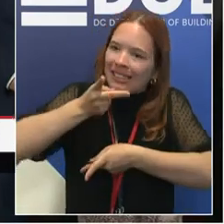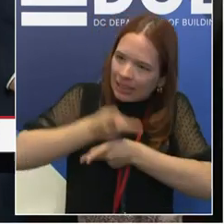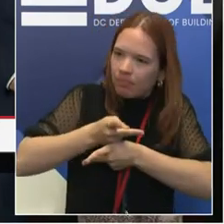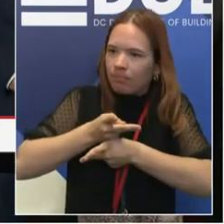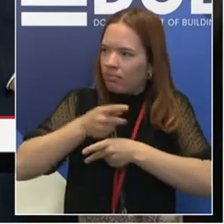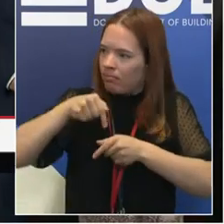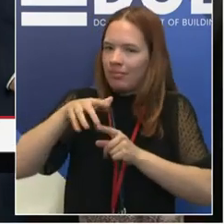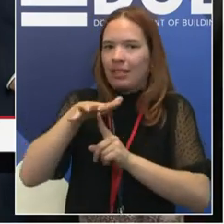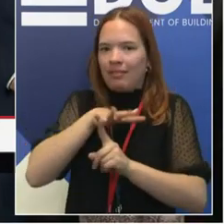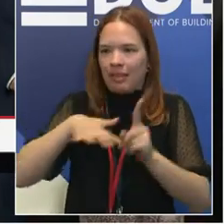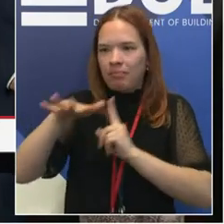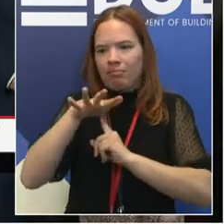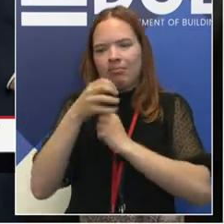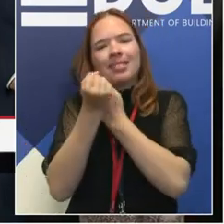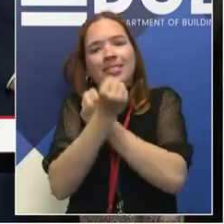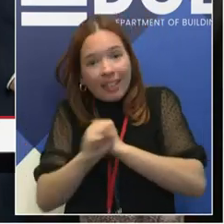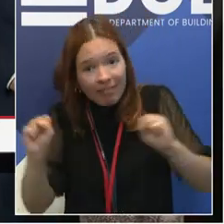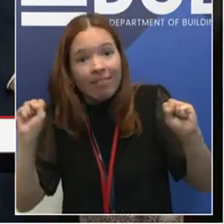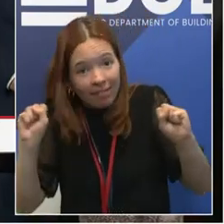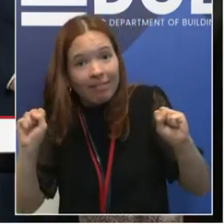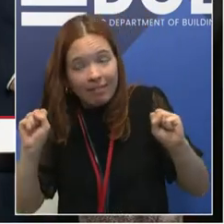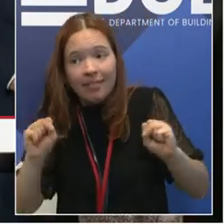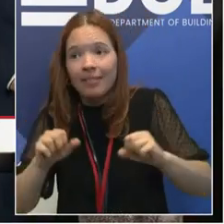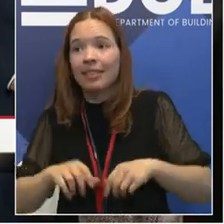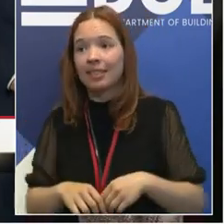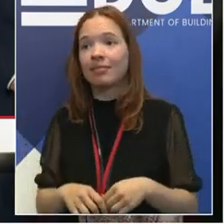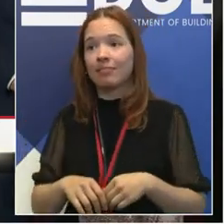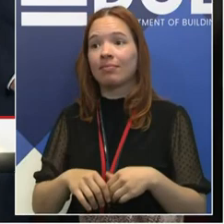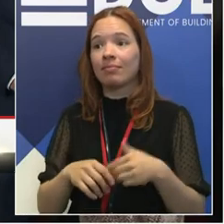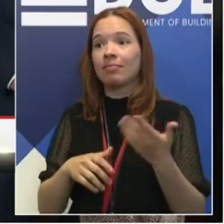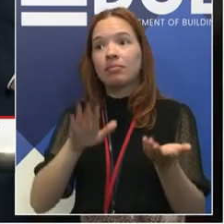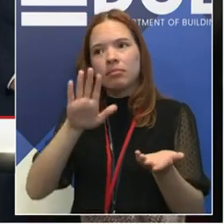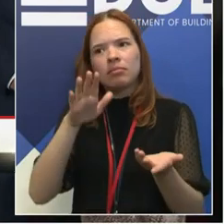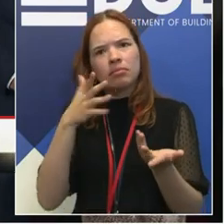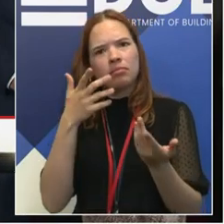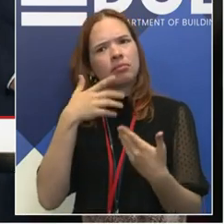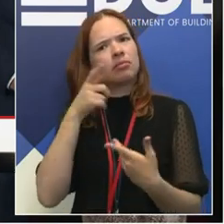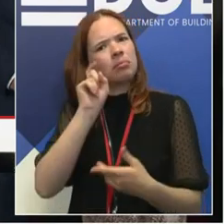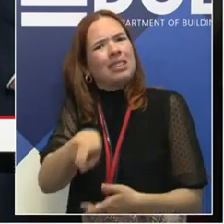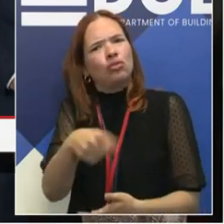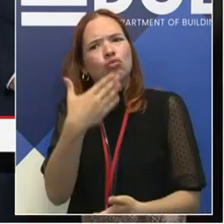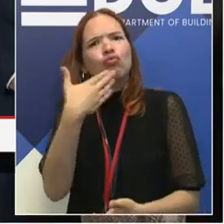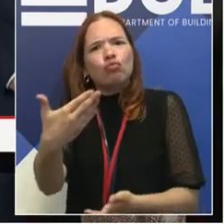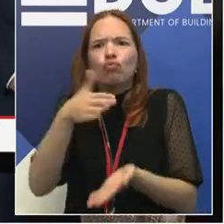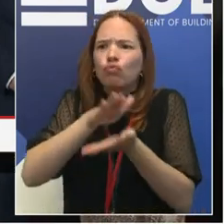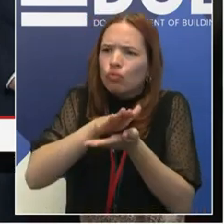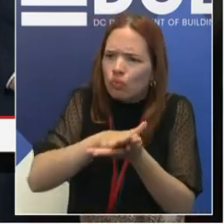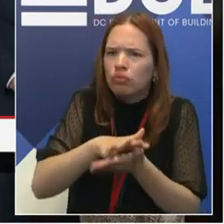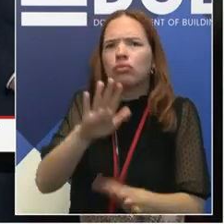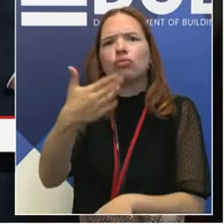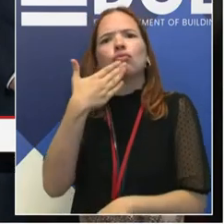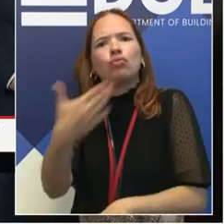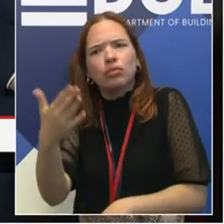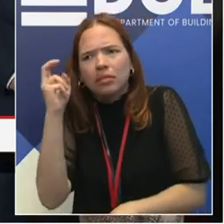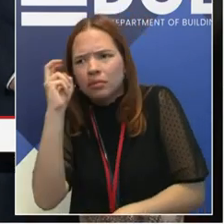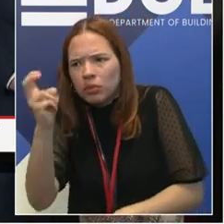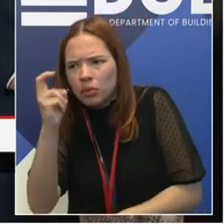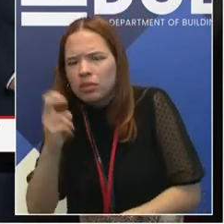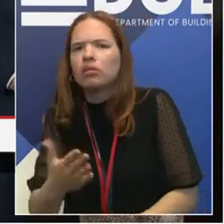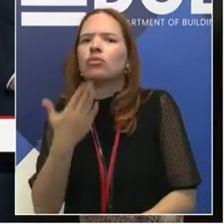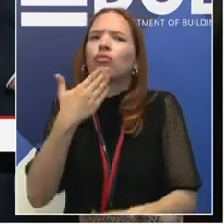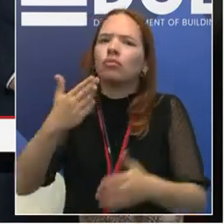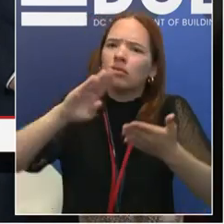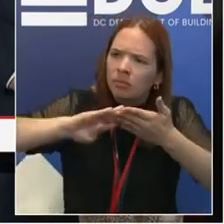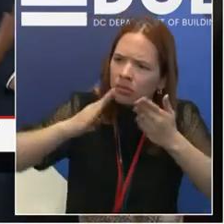in schools. We need good schools, right? Great transportation and safe communities. So we simply can't have